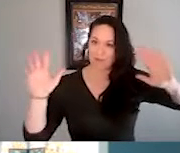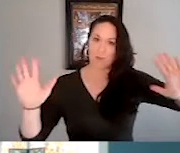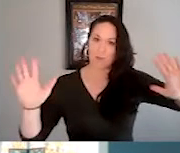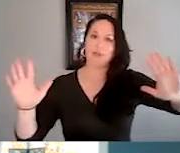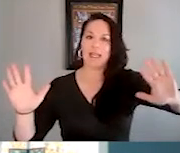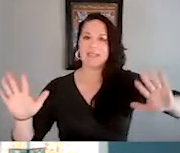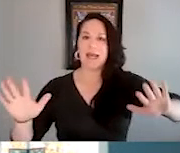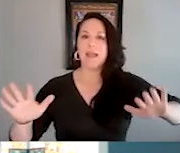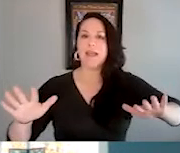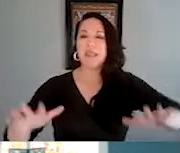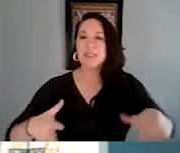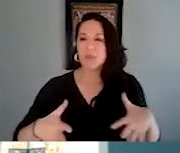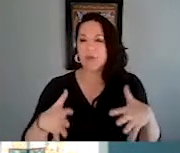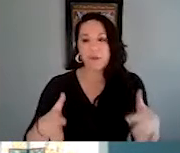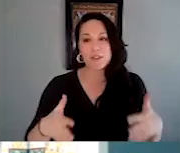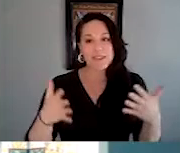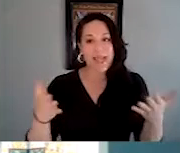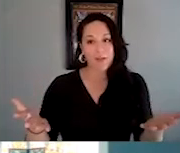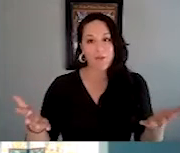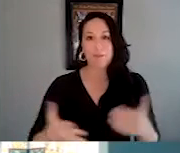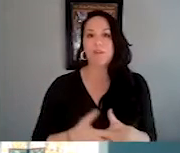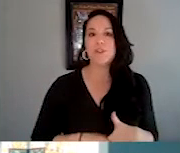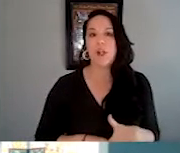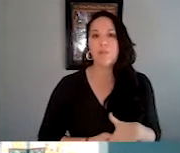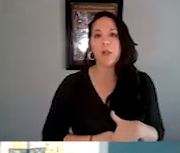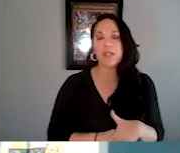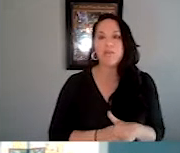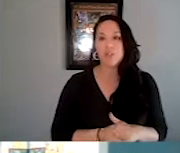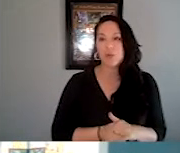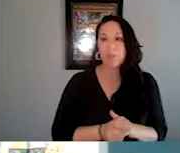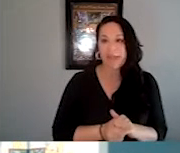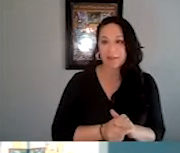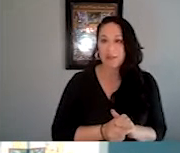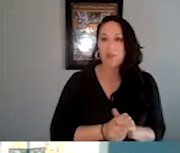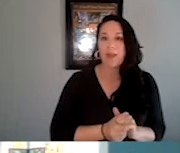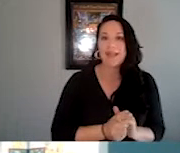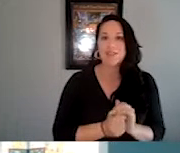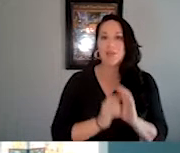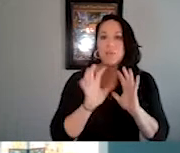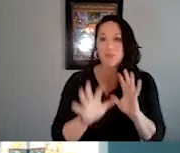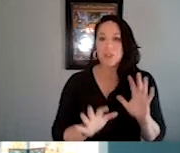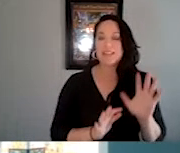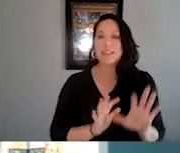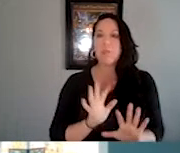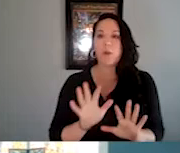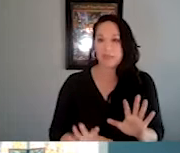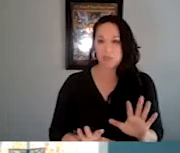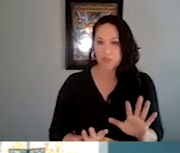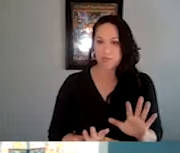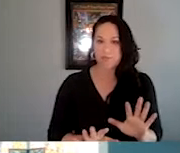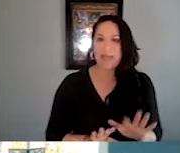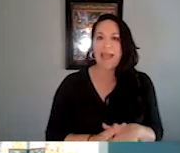1995, fully realize that. But this is when the Sackler family first started marketing for general pain, right? And so that's when we started to see it